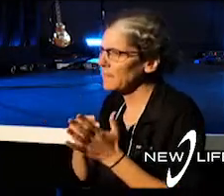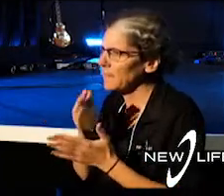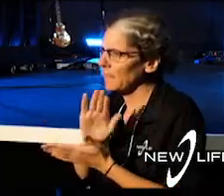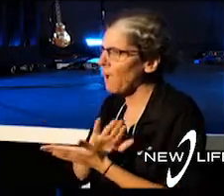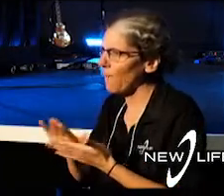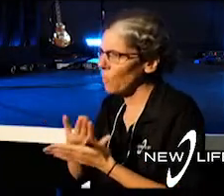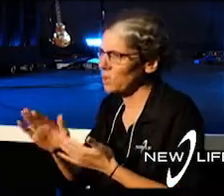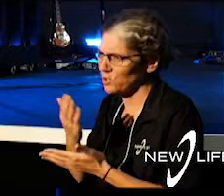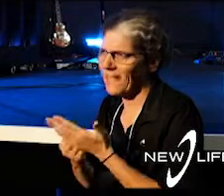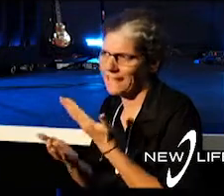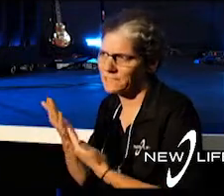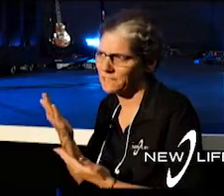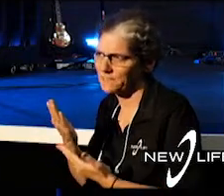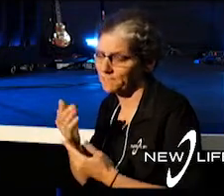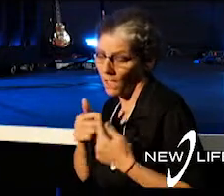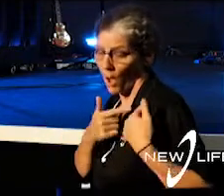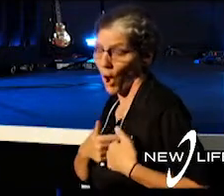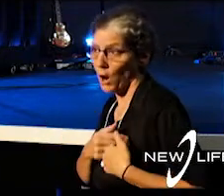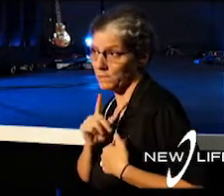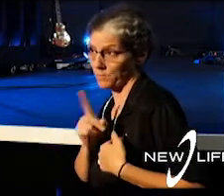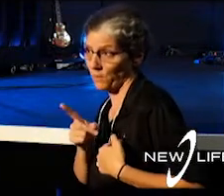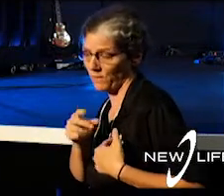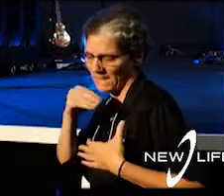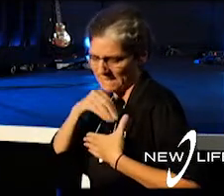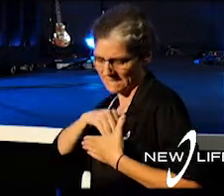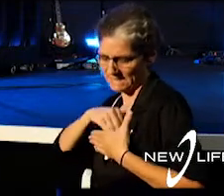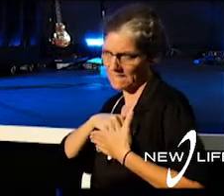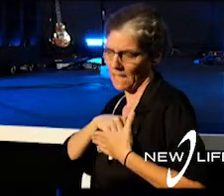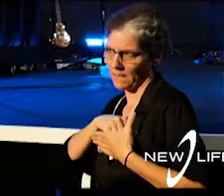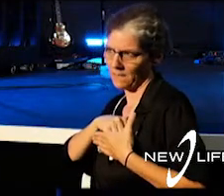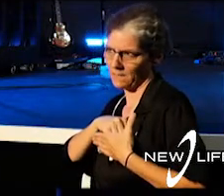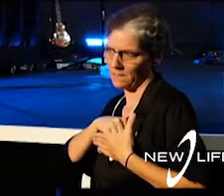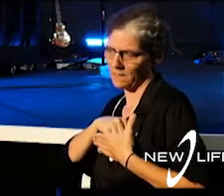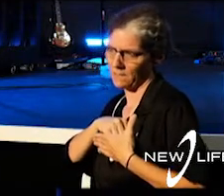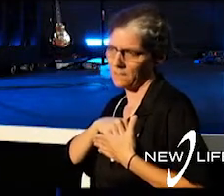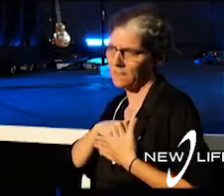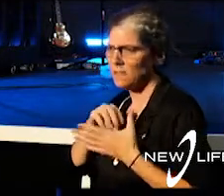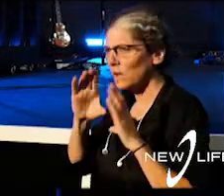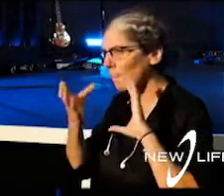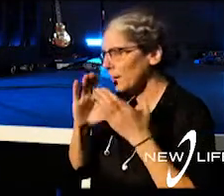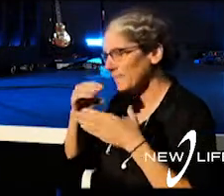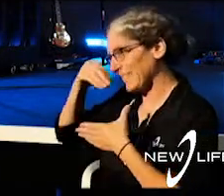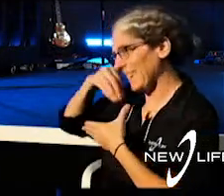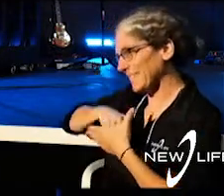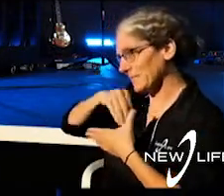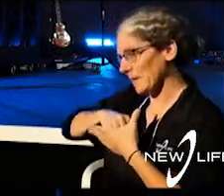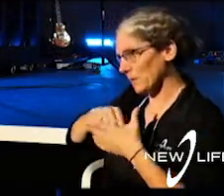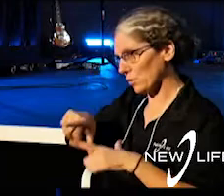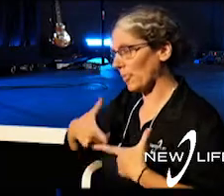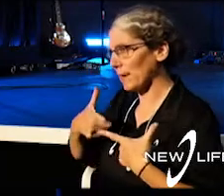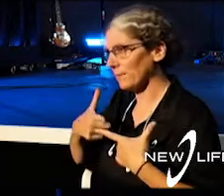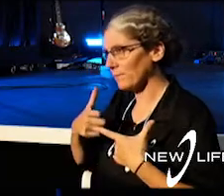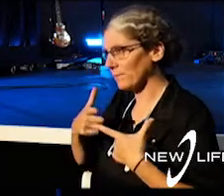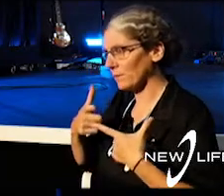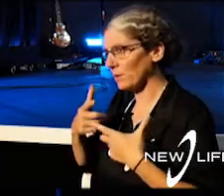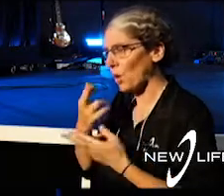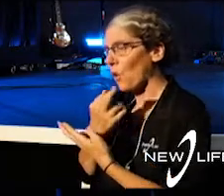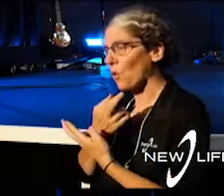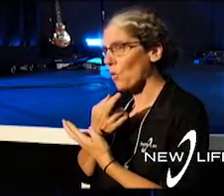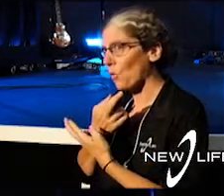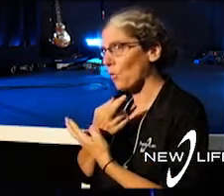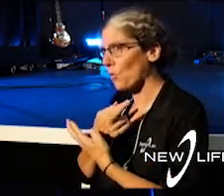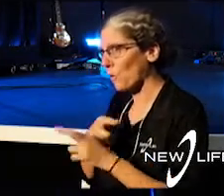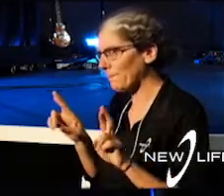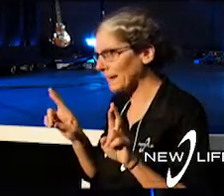to get right with people, purify your hearts, that's an inside thing. We need to take the steps we need to. Repentance,